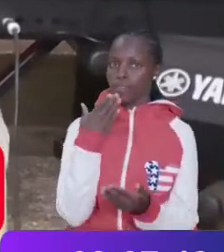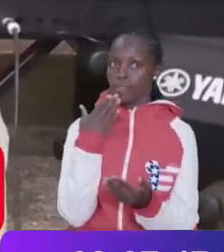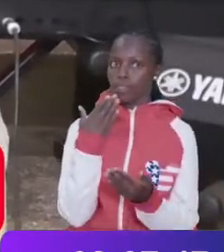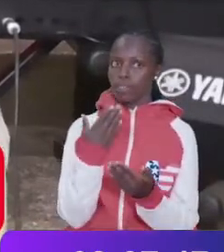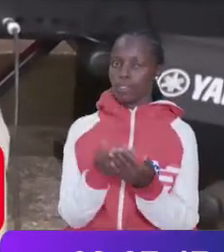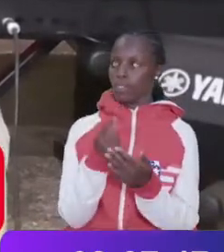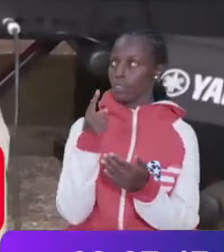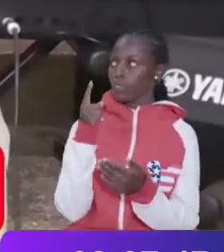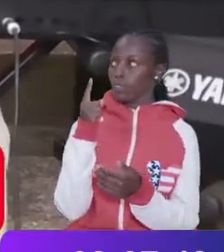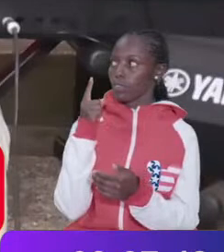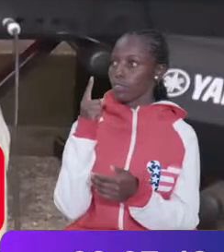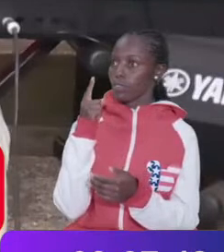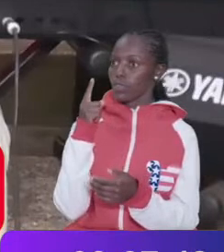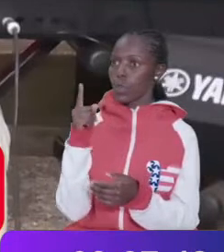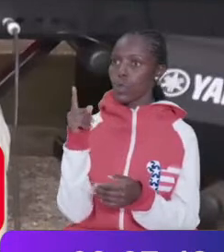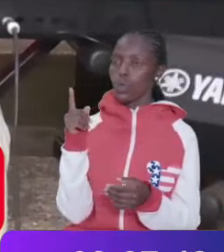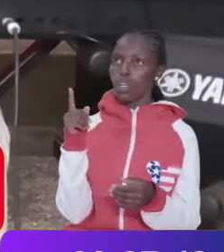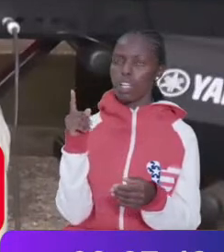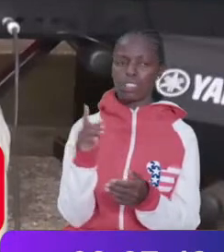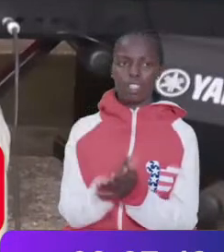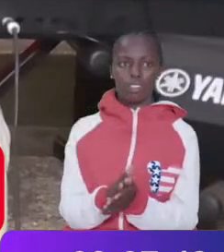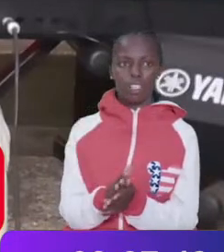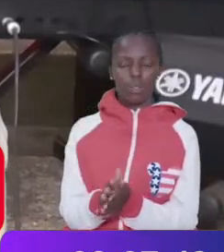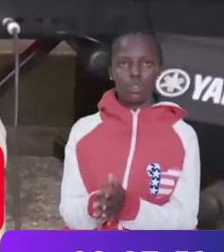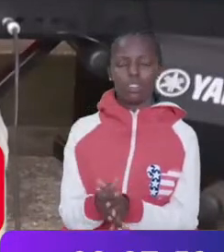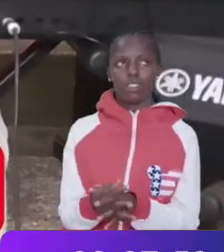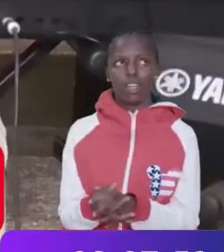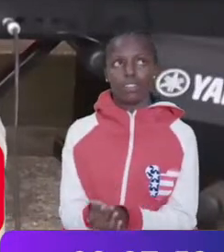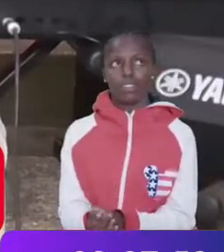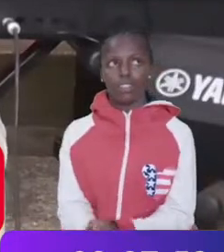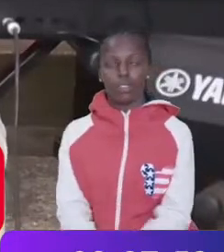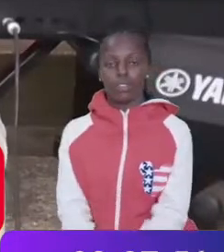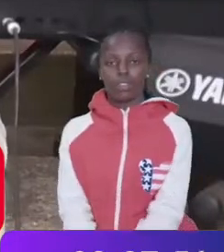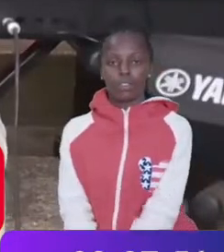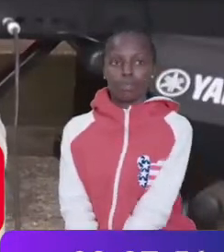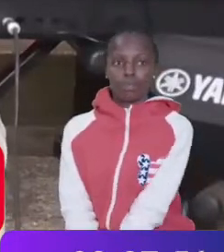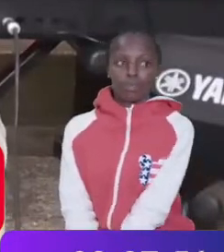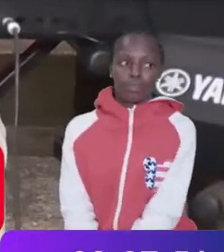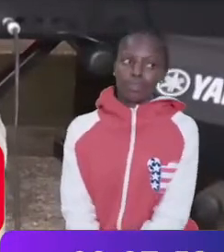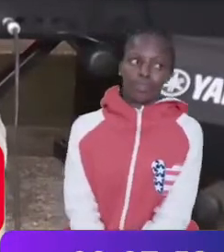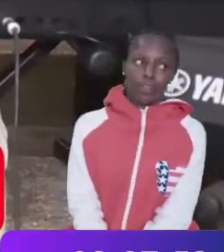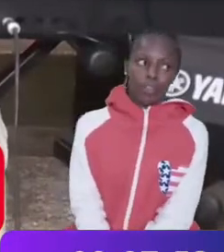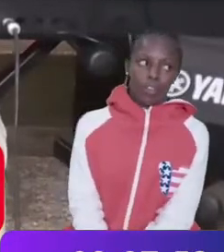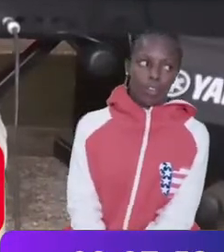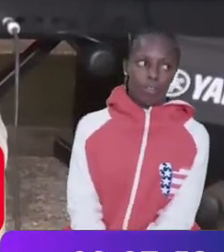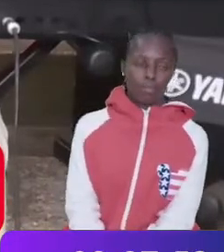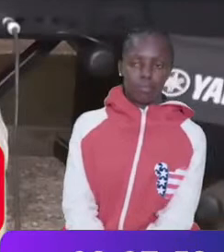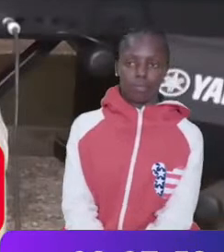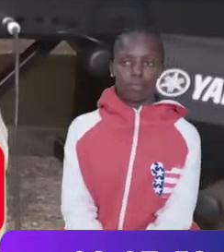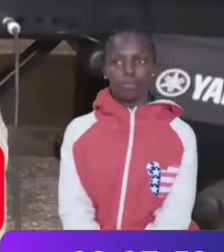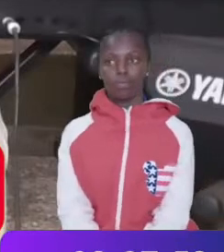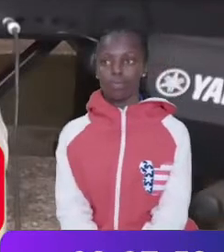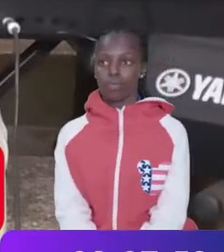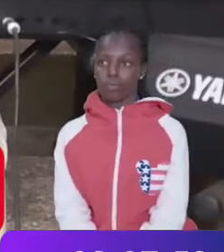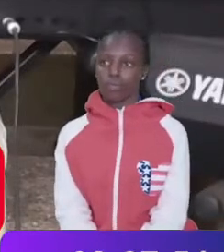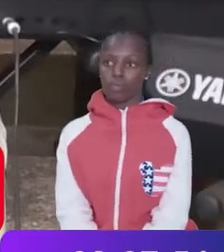us. Oh, thank you, Jesus. Thank you, Jesus. Thank